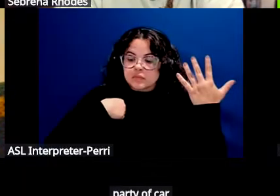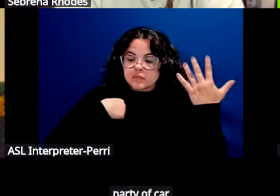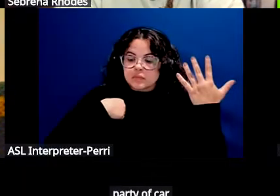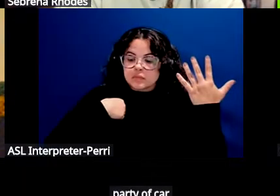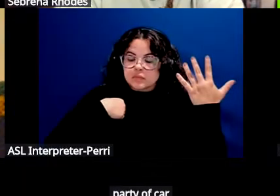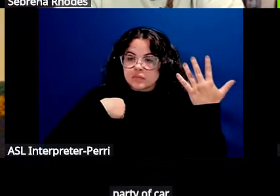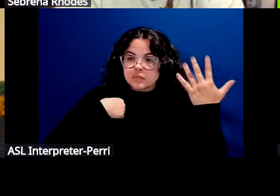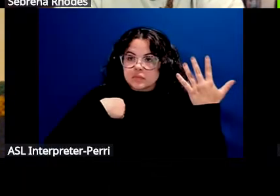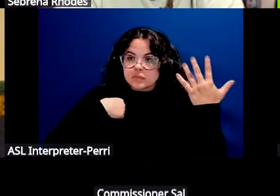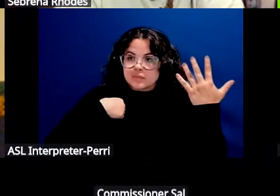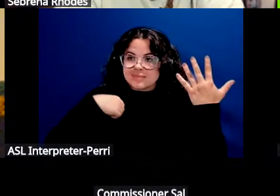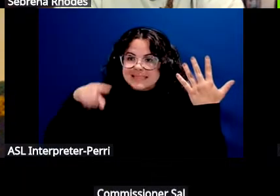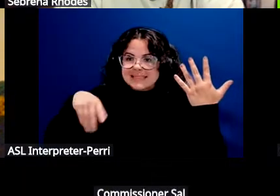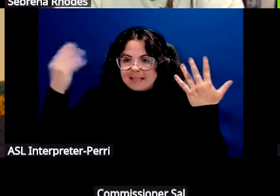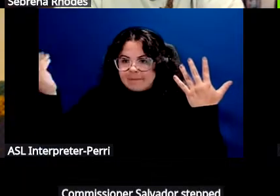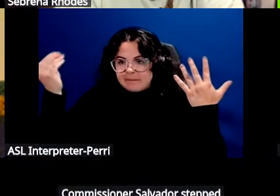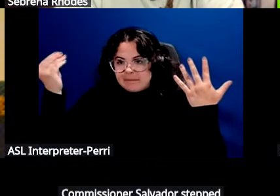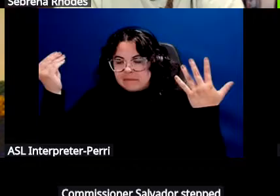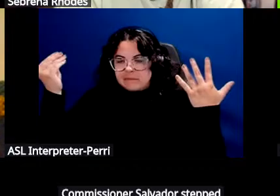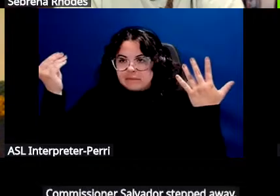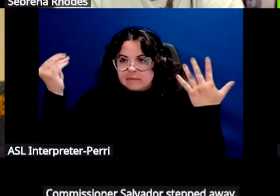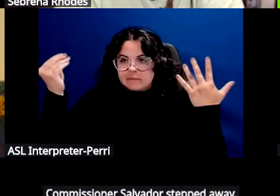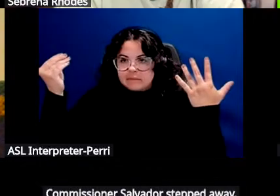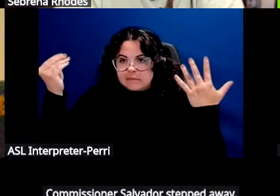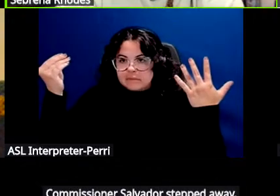Commissioner Salvador stepped away.